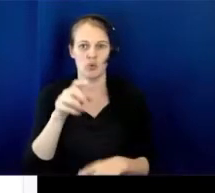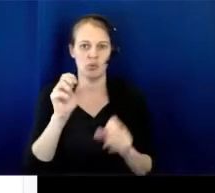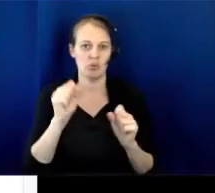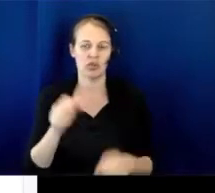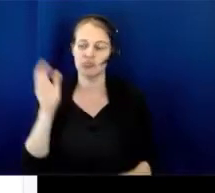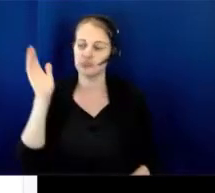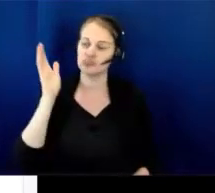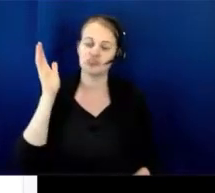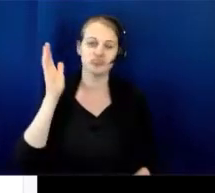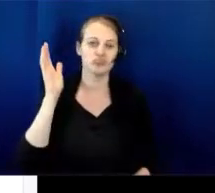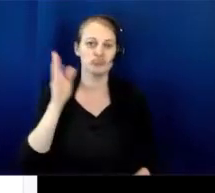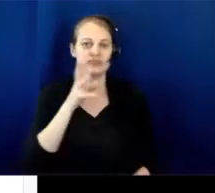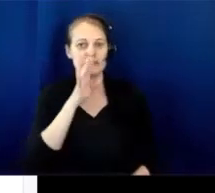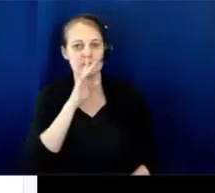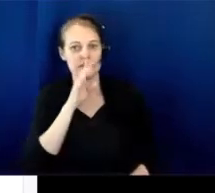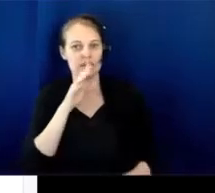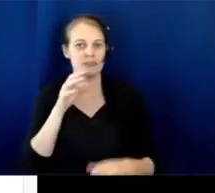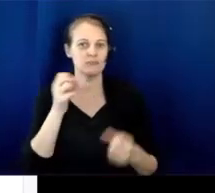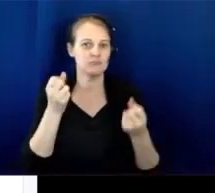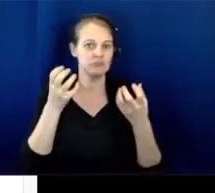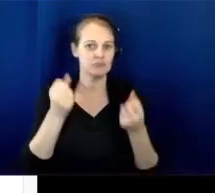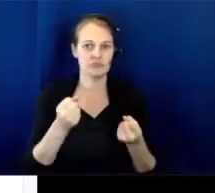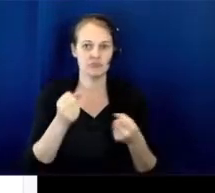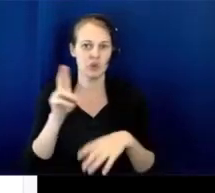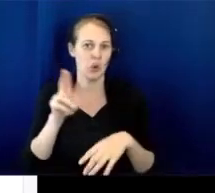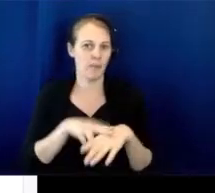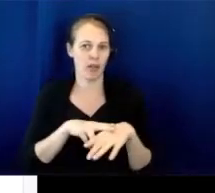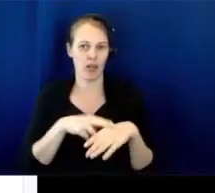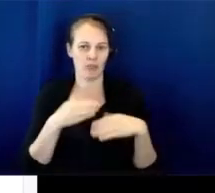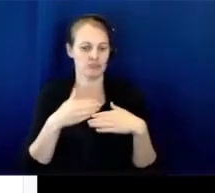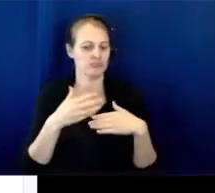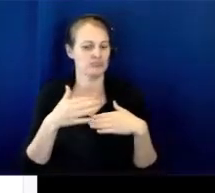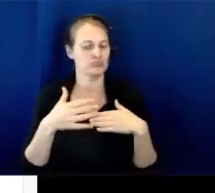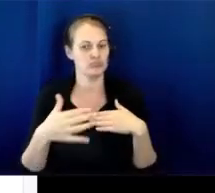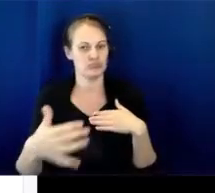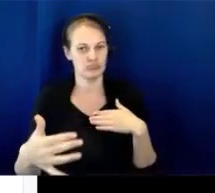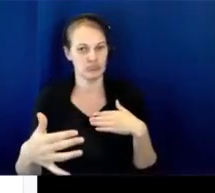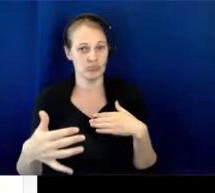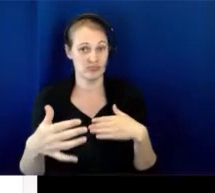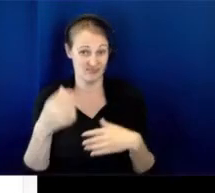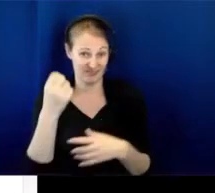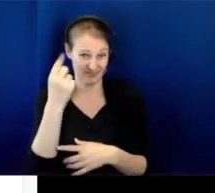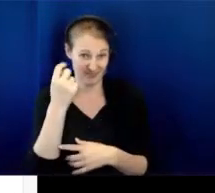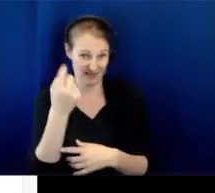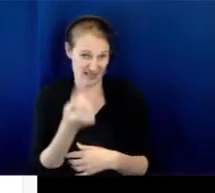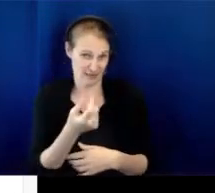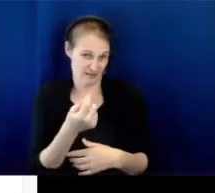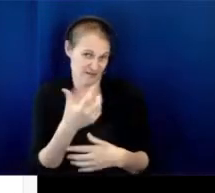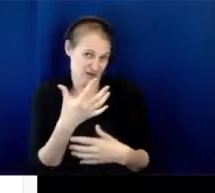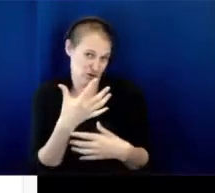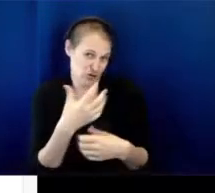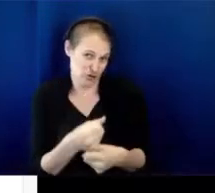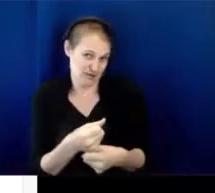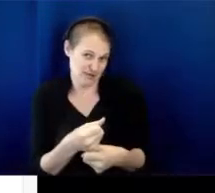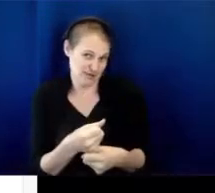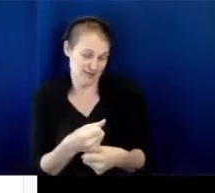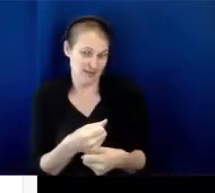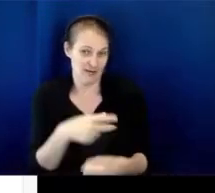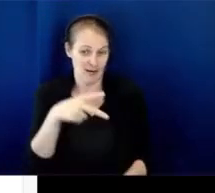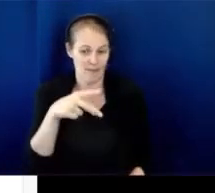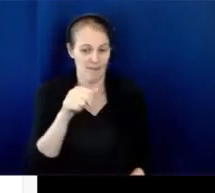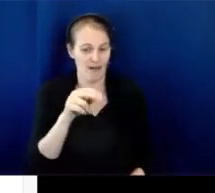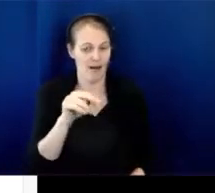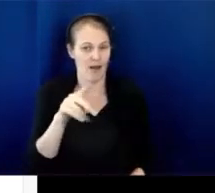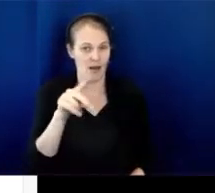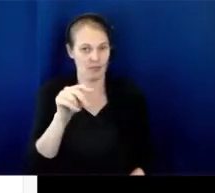move through this process. Now, I will say there is a little bit of a trust value there, because Panopto goes into the background